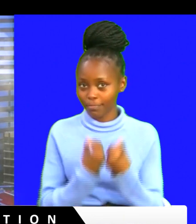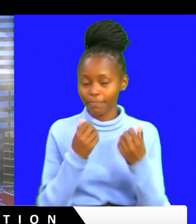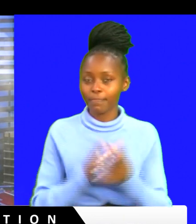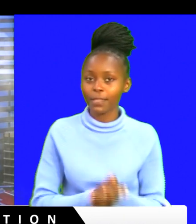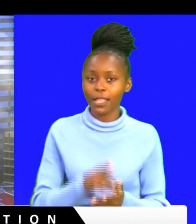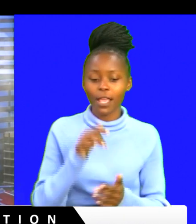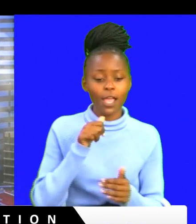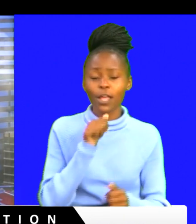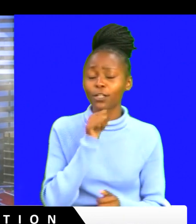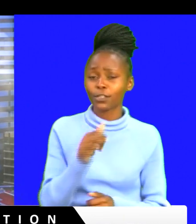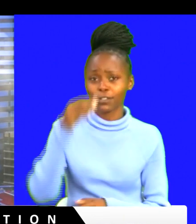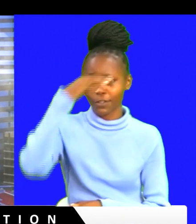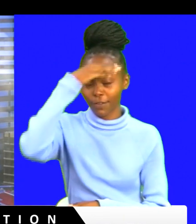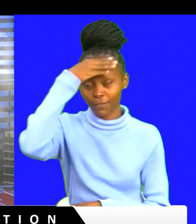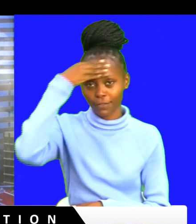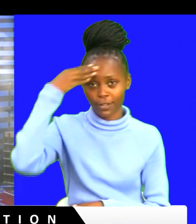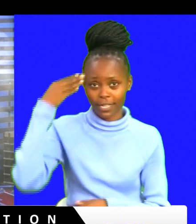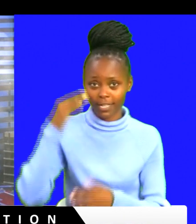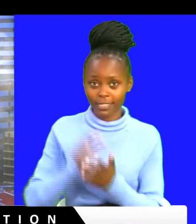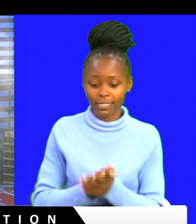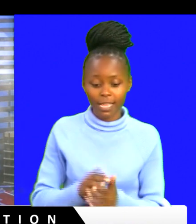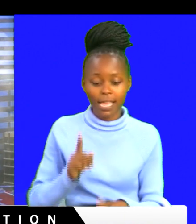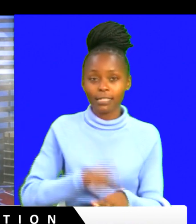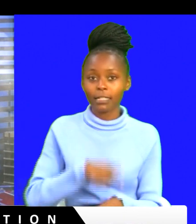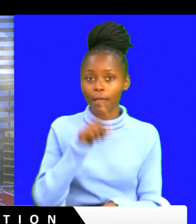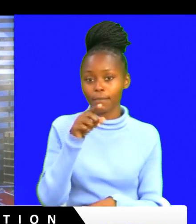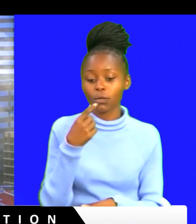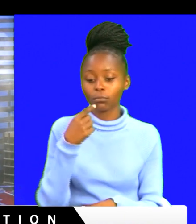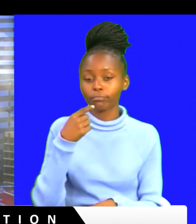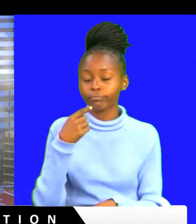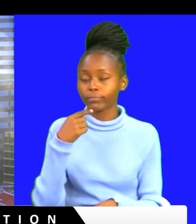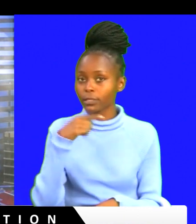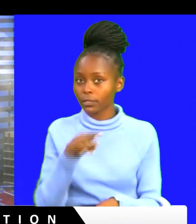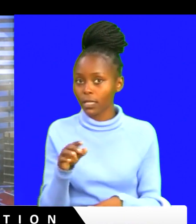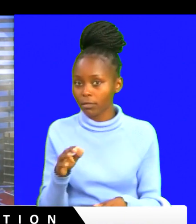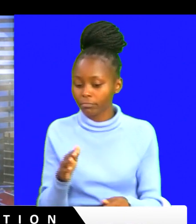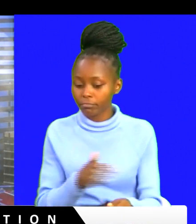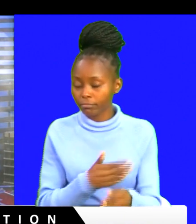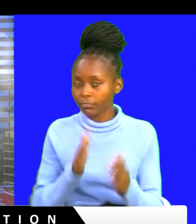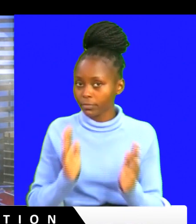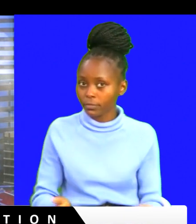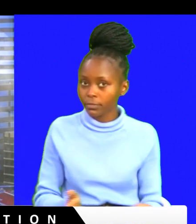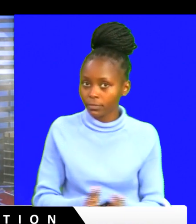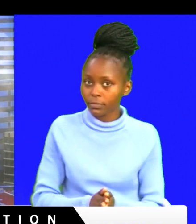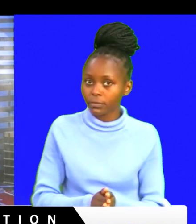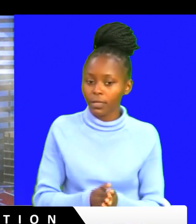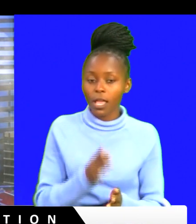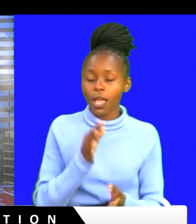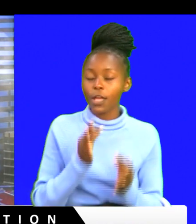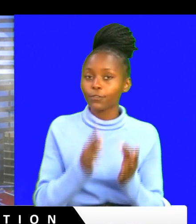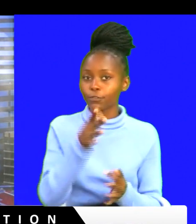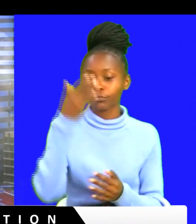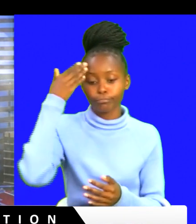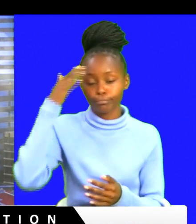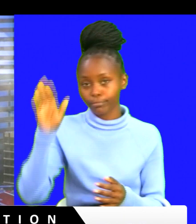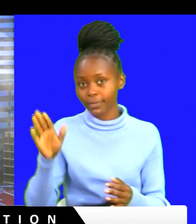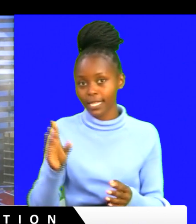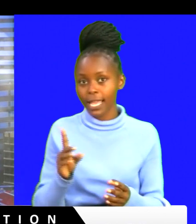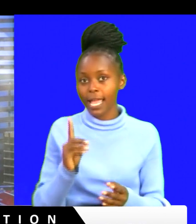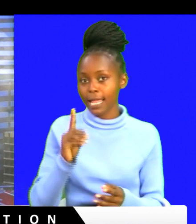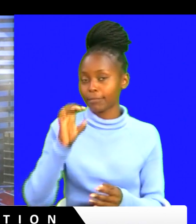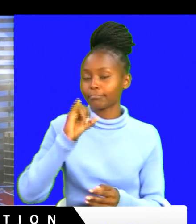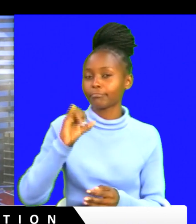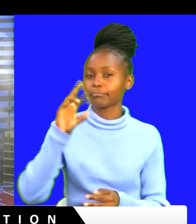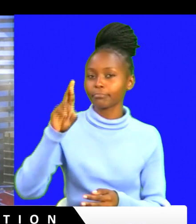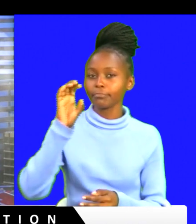hapa hivi, if we mention an artist ama we mention someone who you actually don't know, my director is always ready to show you the